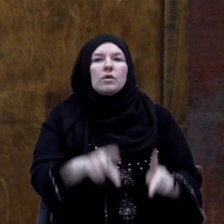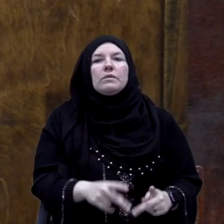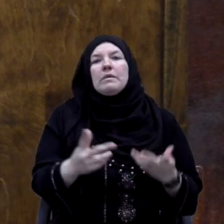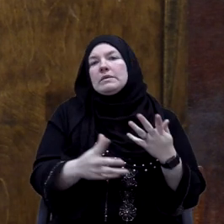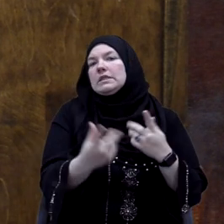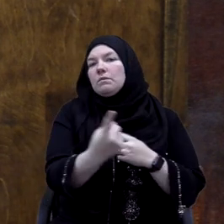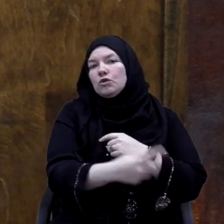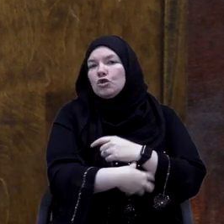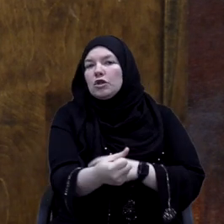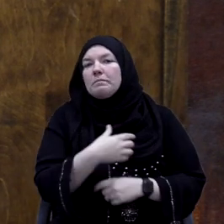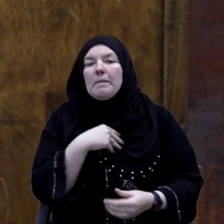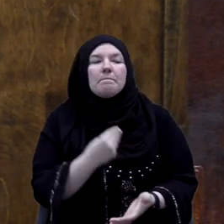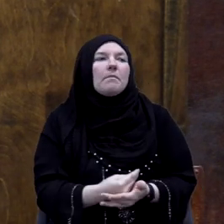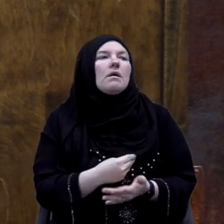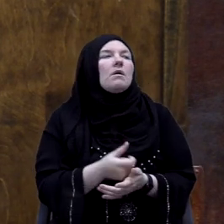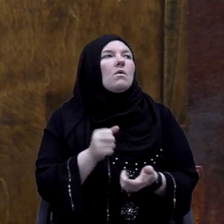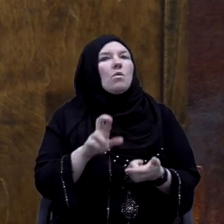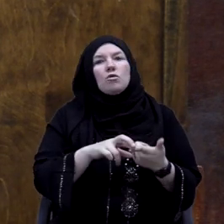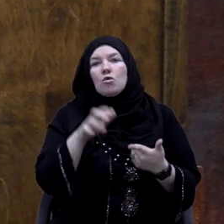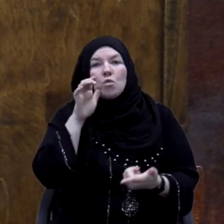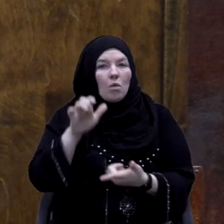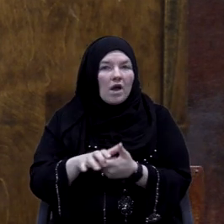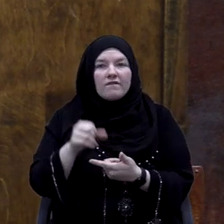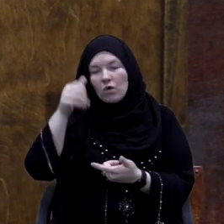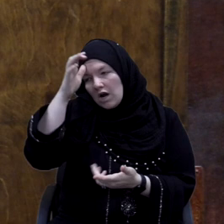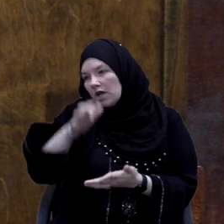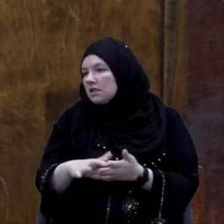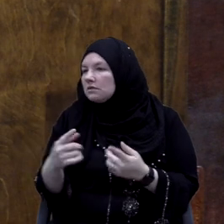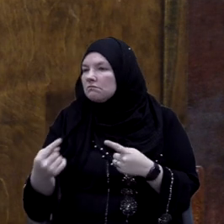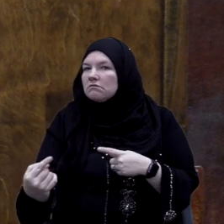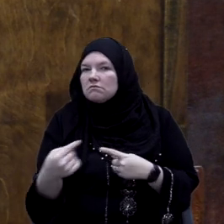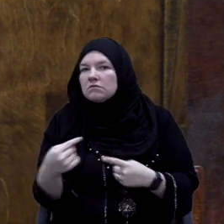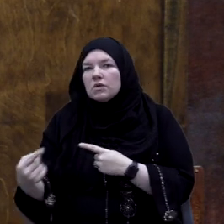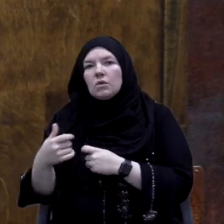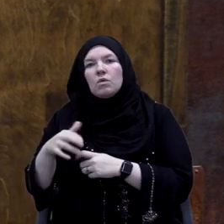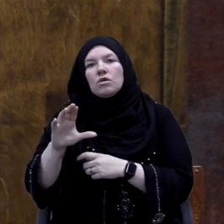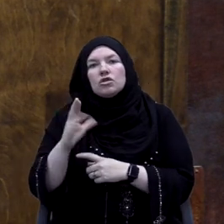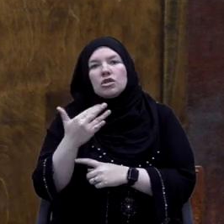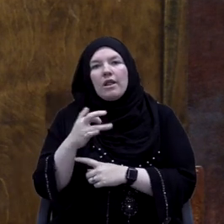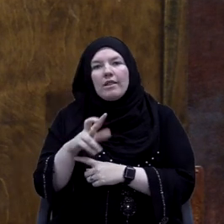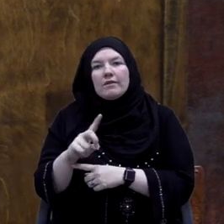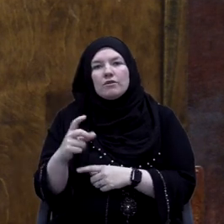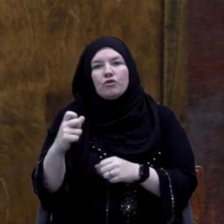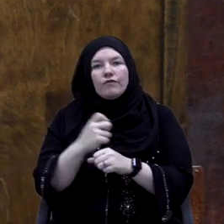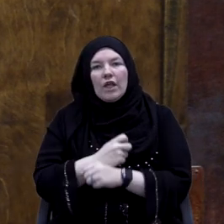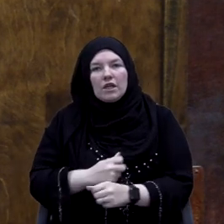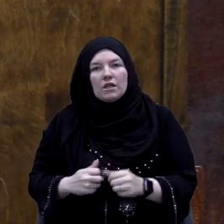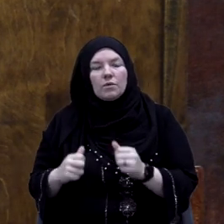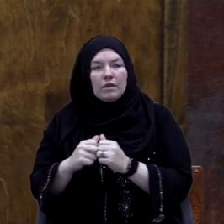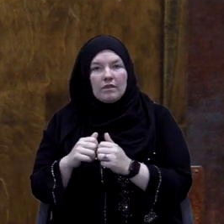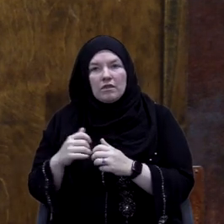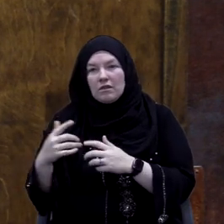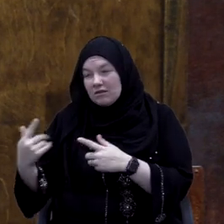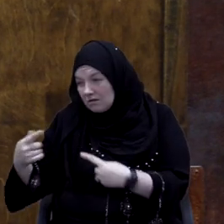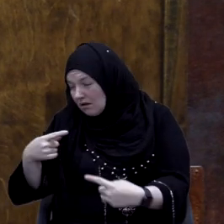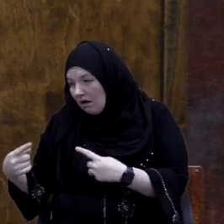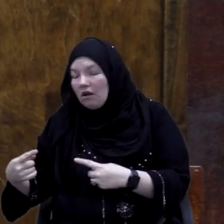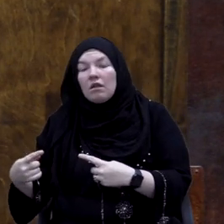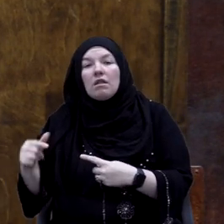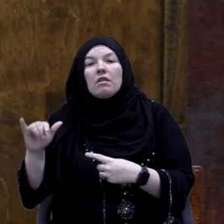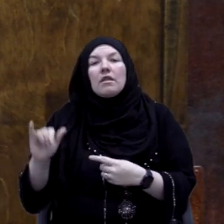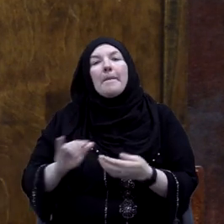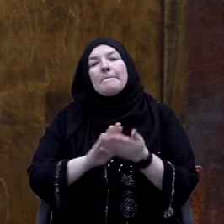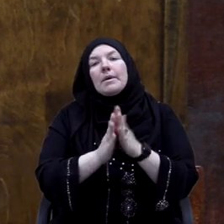your money, whether it is your wife or husband or a child you're fighting with, it becomes